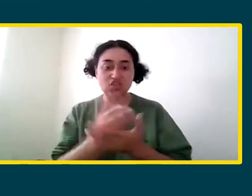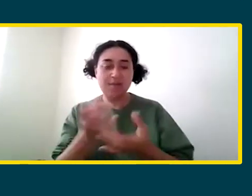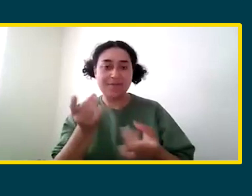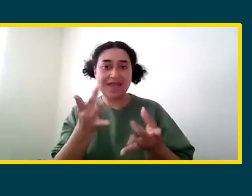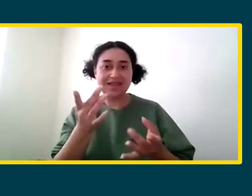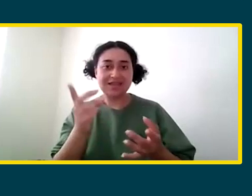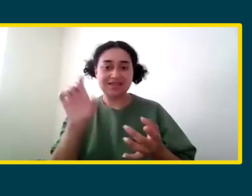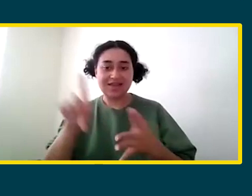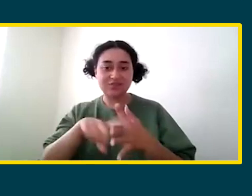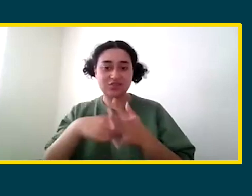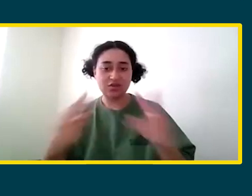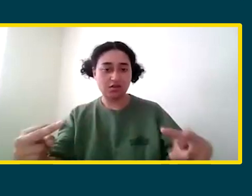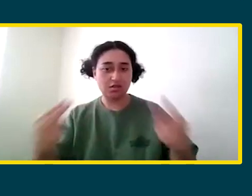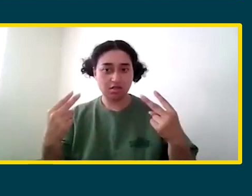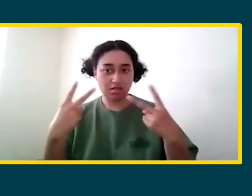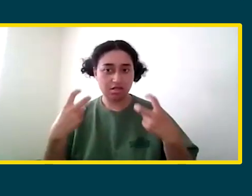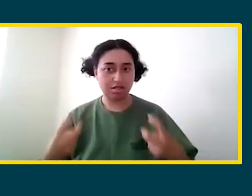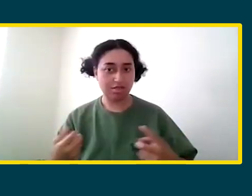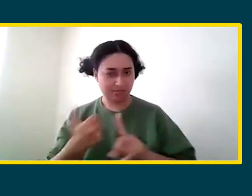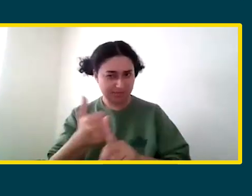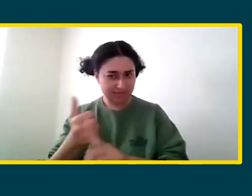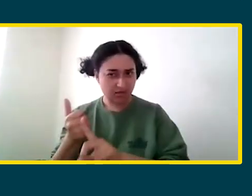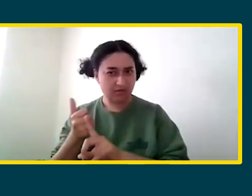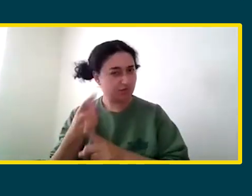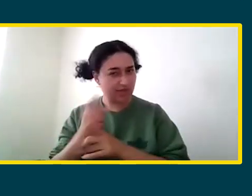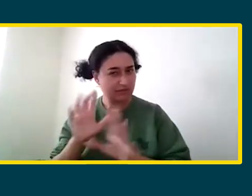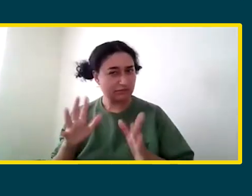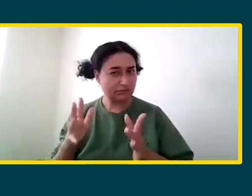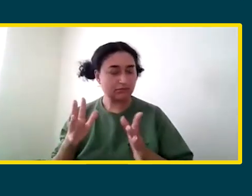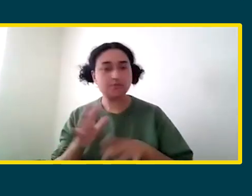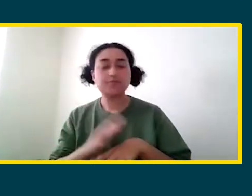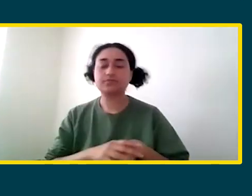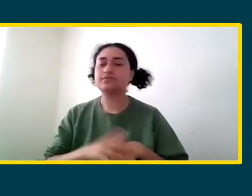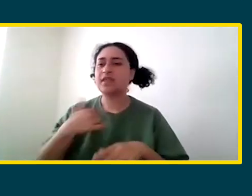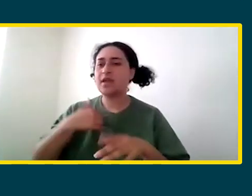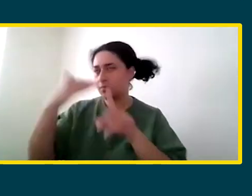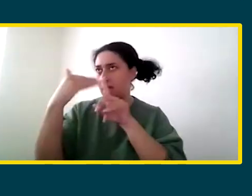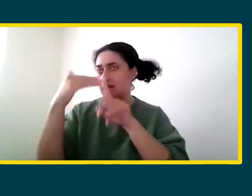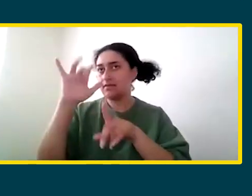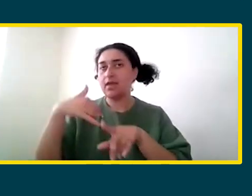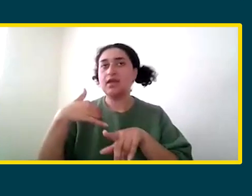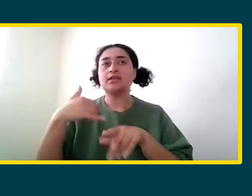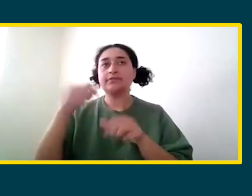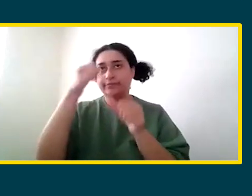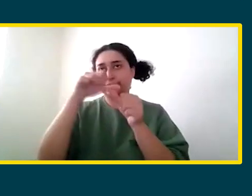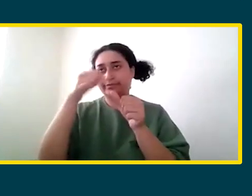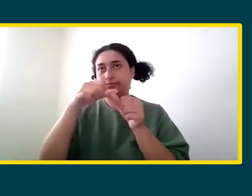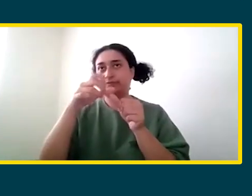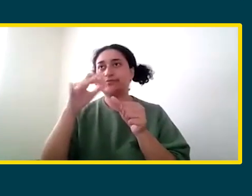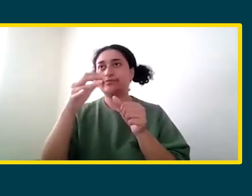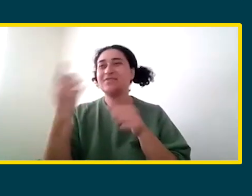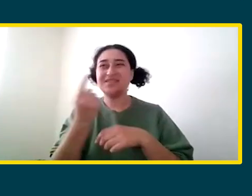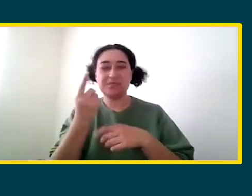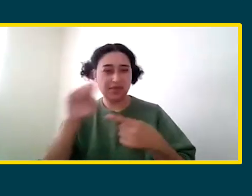themselves, right? And I am reminded of that quote because I think there's something